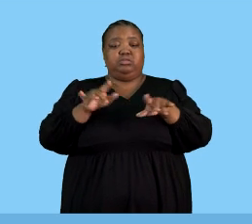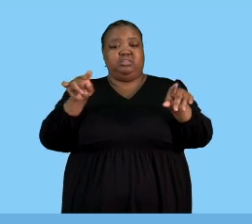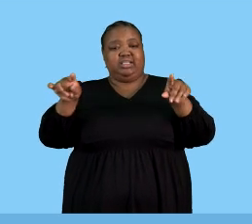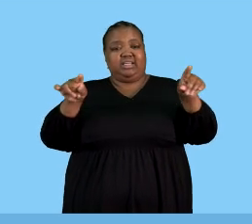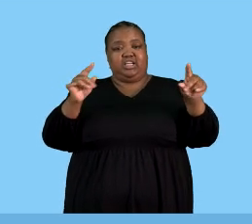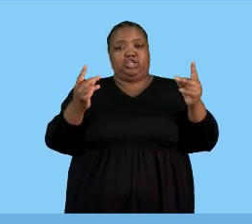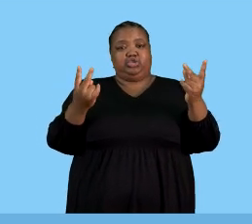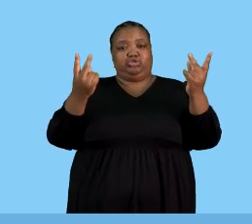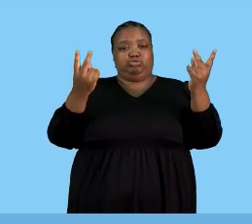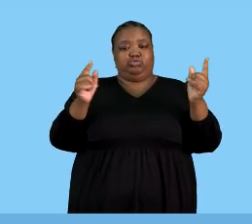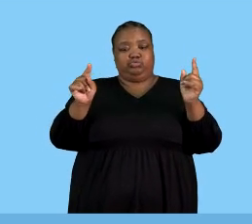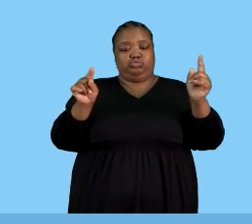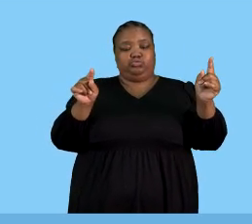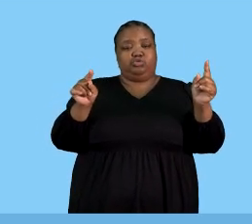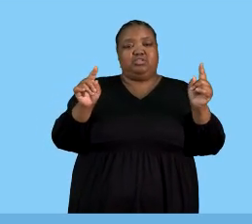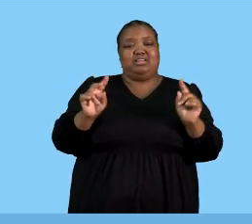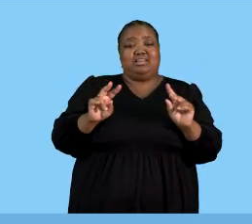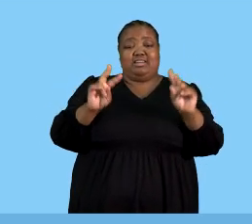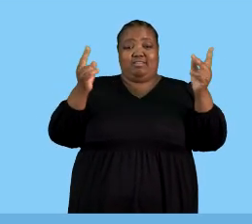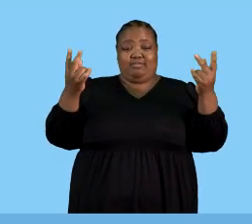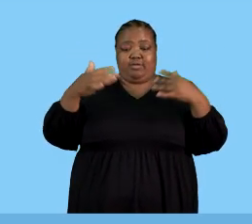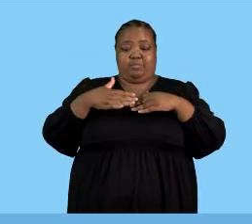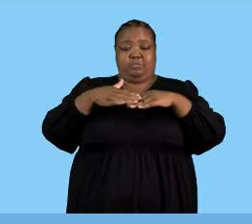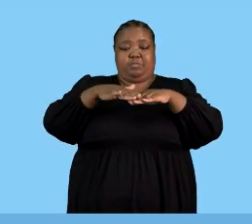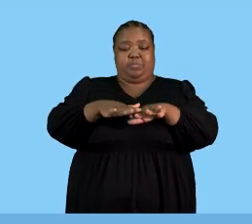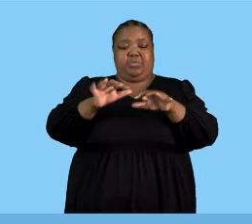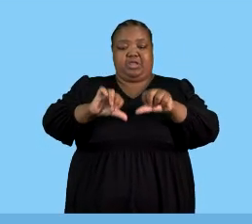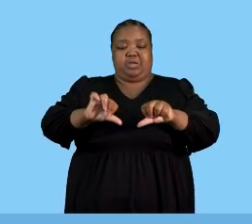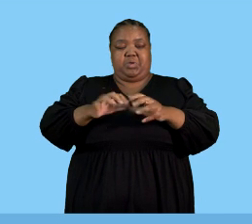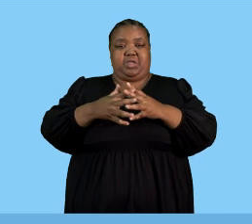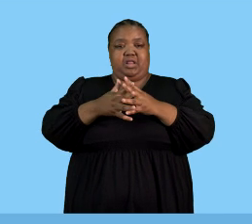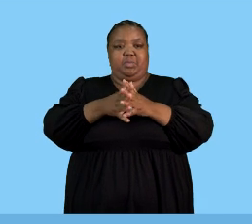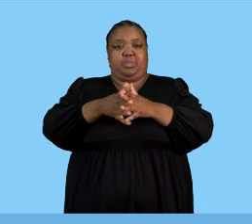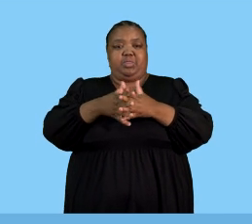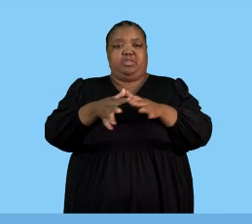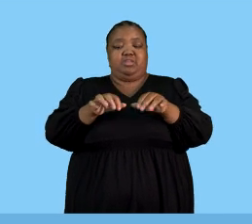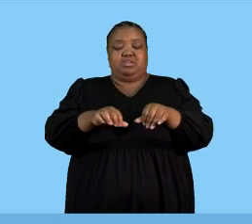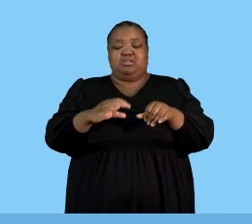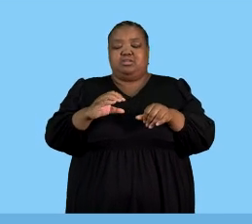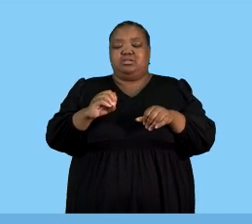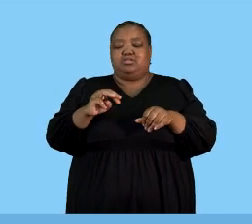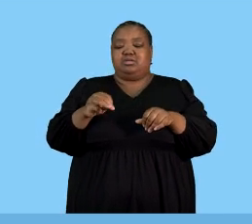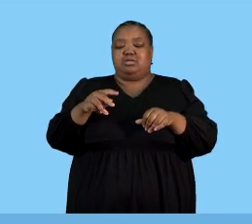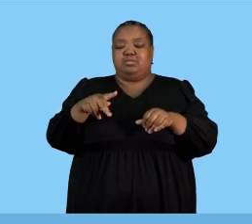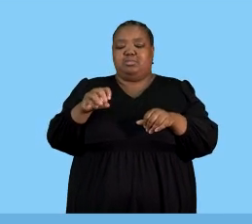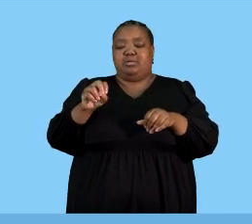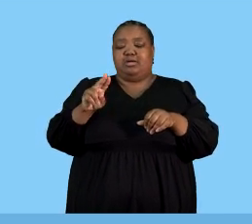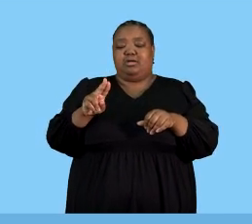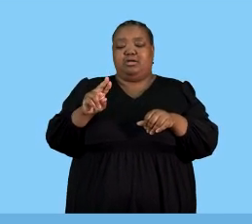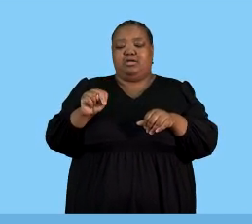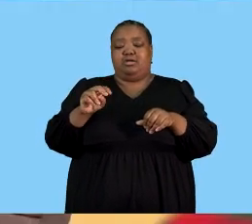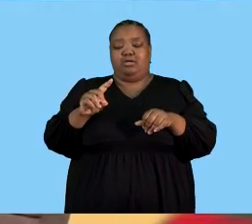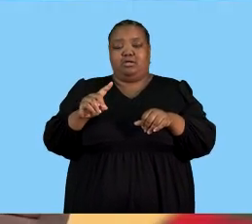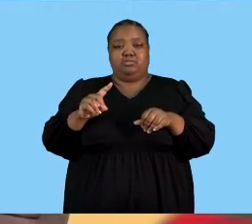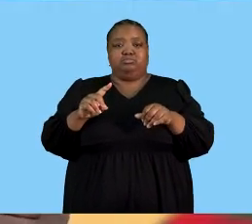different and when they are chemically bonded together. So compounds cannot be broken down except by a chemical process. So for you